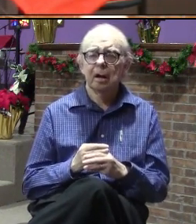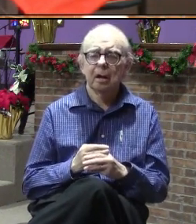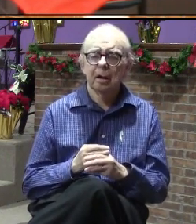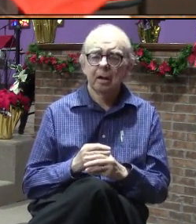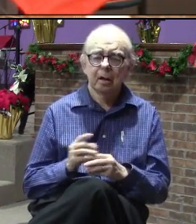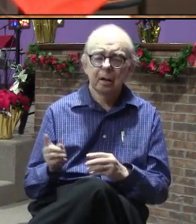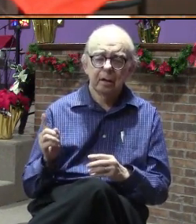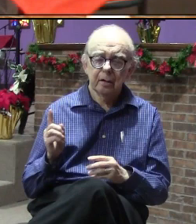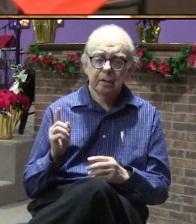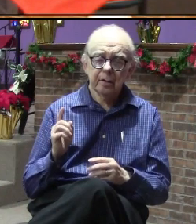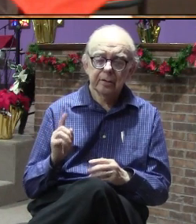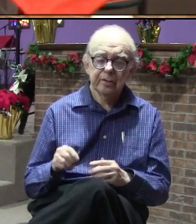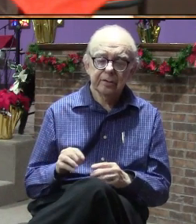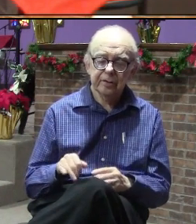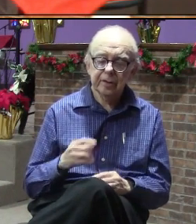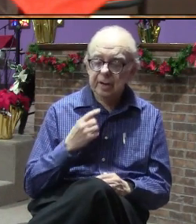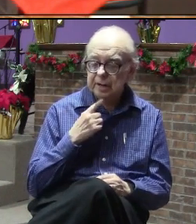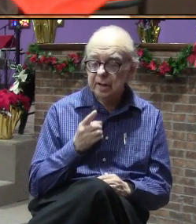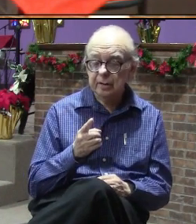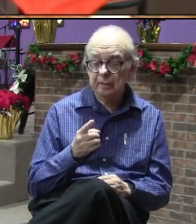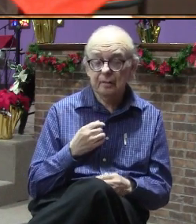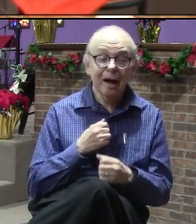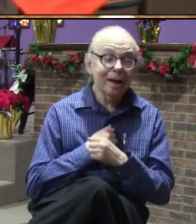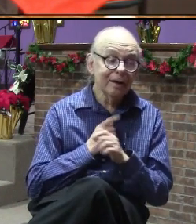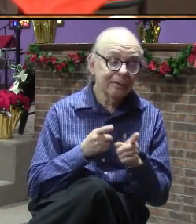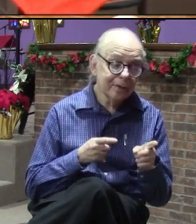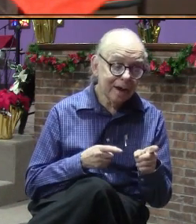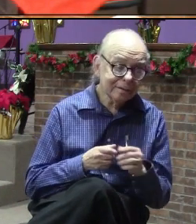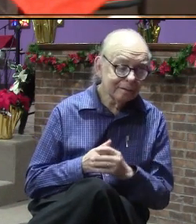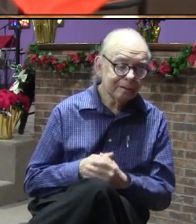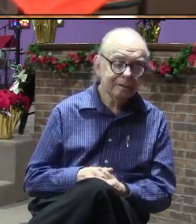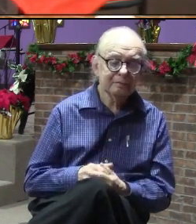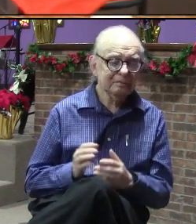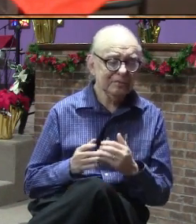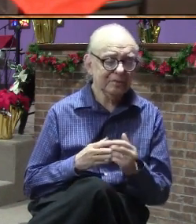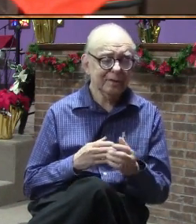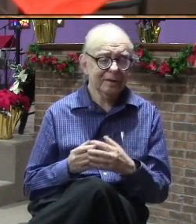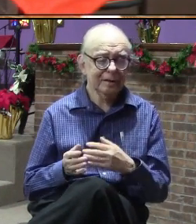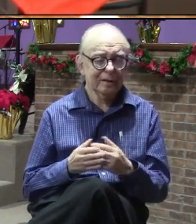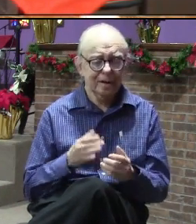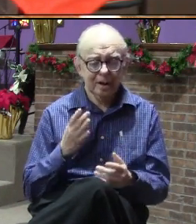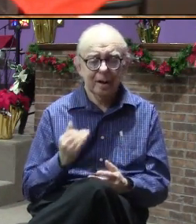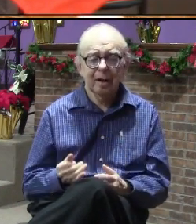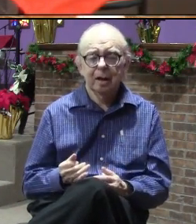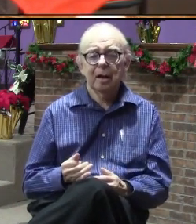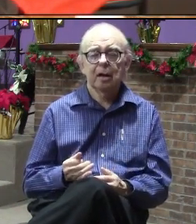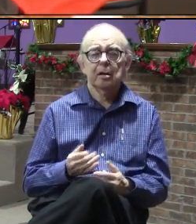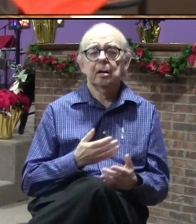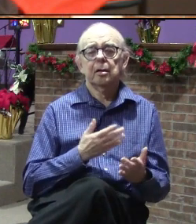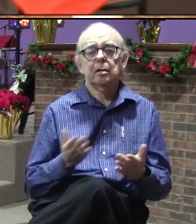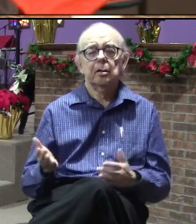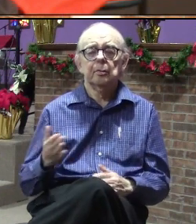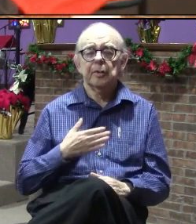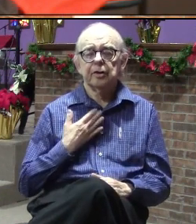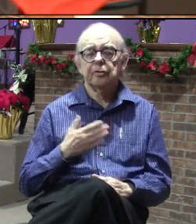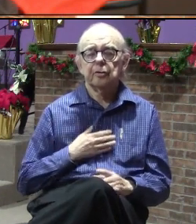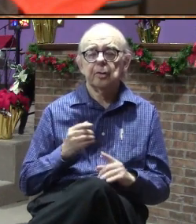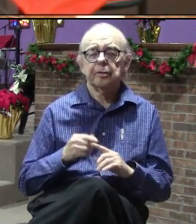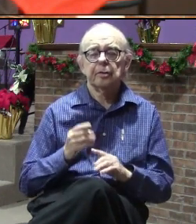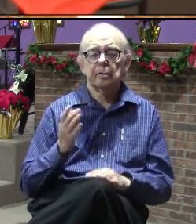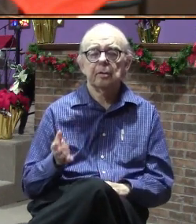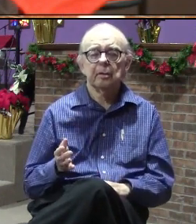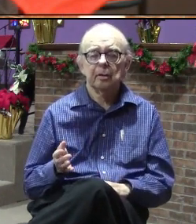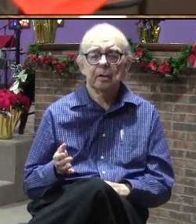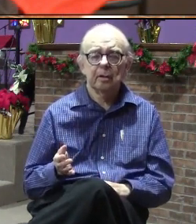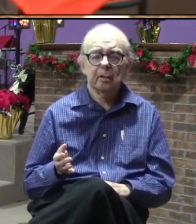they will still tell you that they love it, right? Okay? Because it brings joy to you.